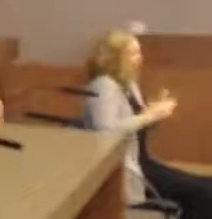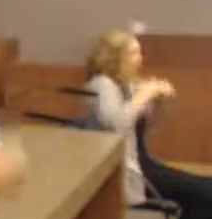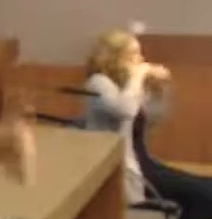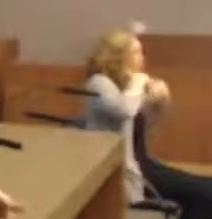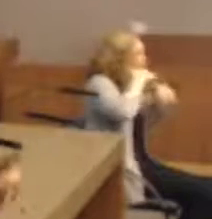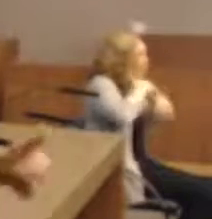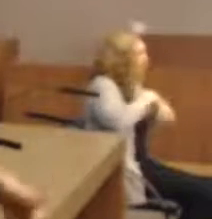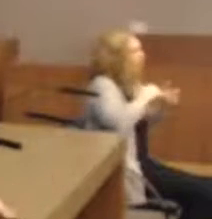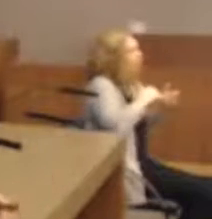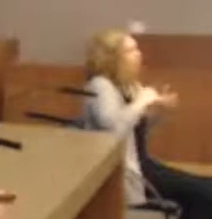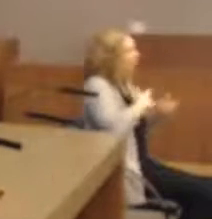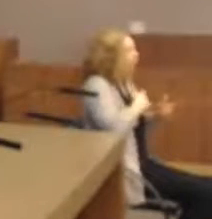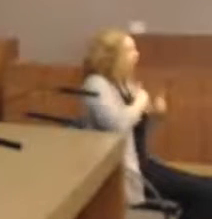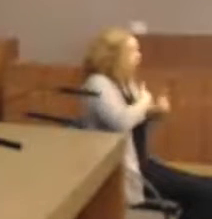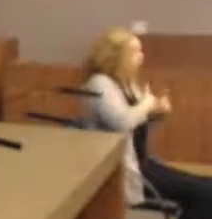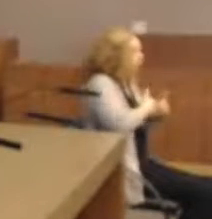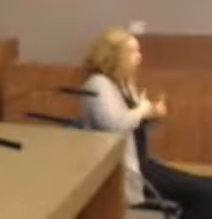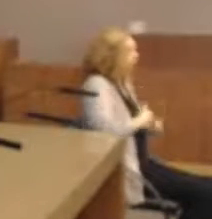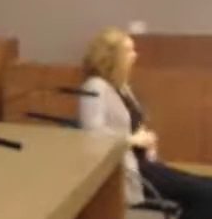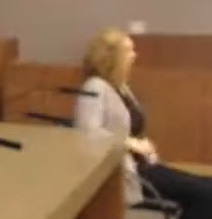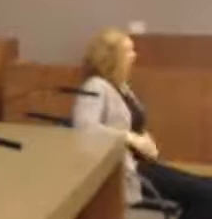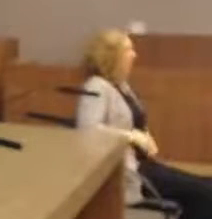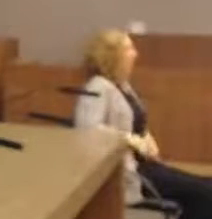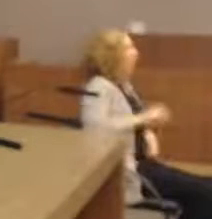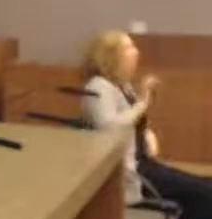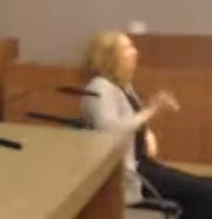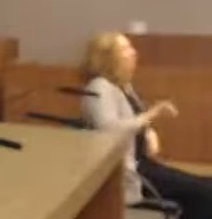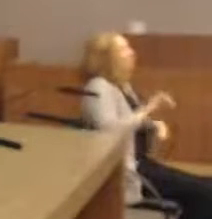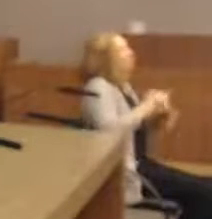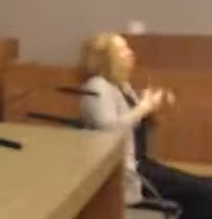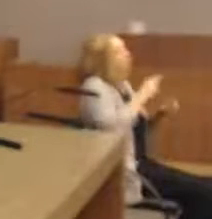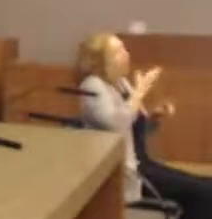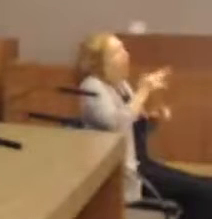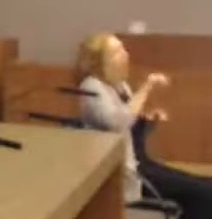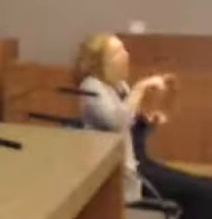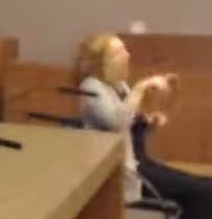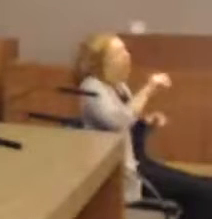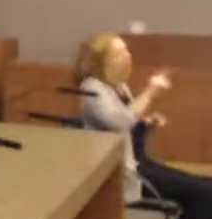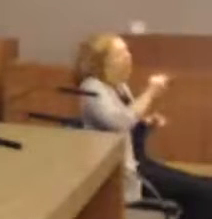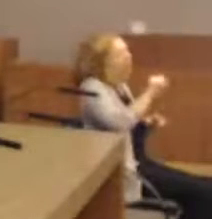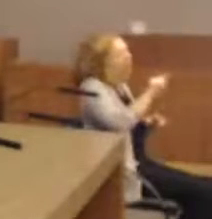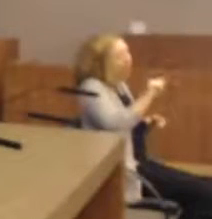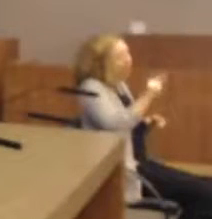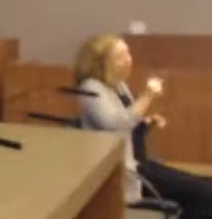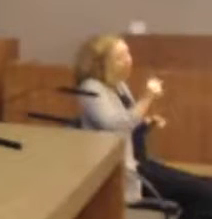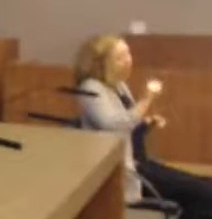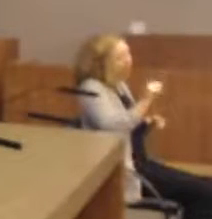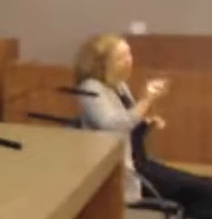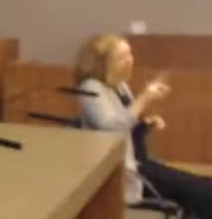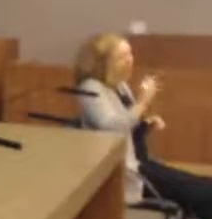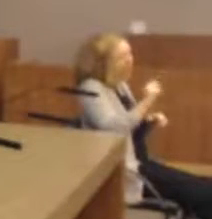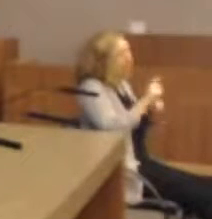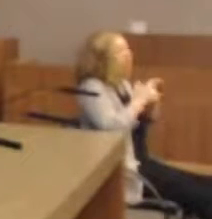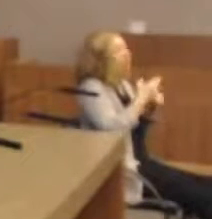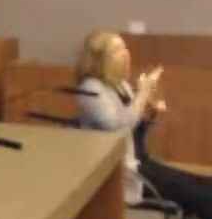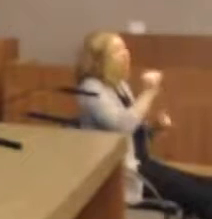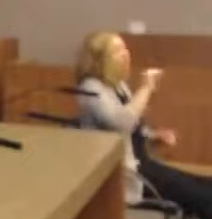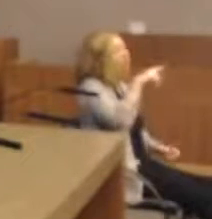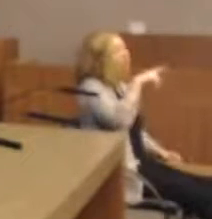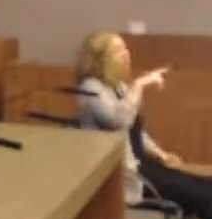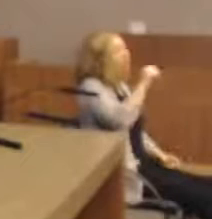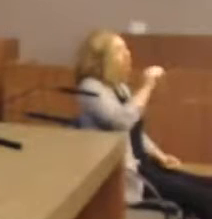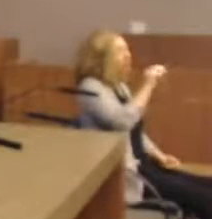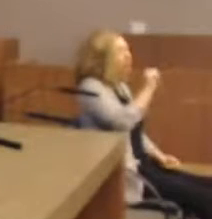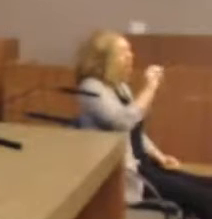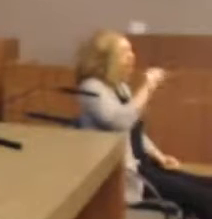kind of race, our stomach feel a little bit nauseous. That's the hypothalamus getting activated. And we have the hippocampus, and the hippocampus does a